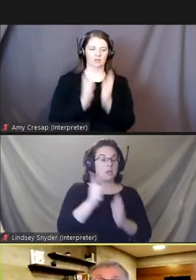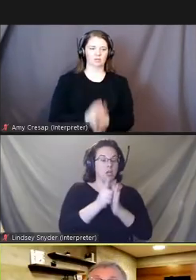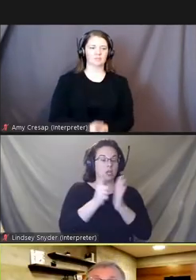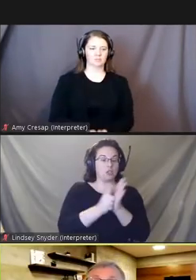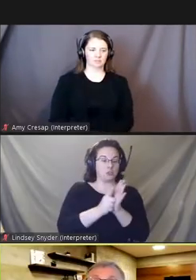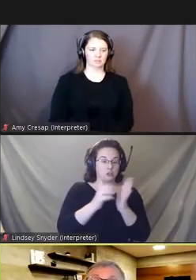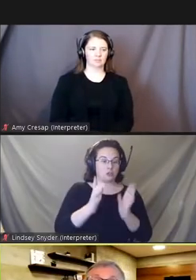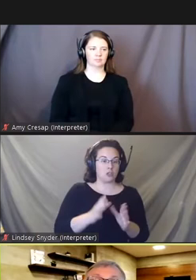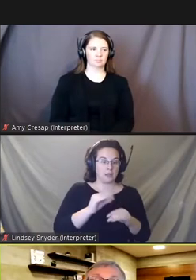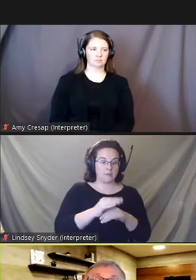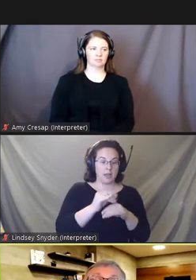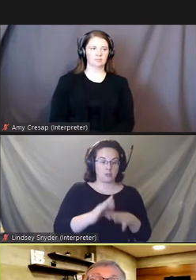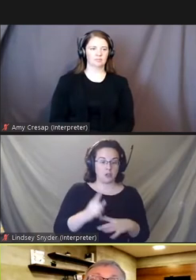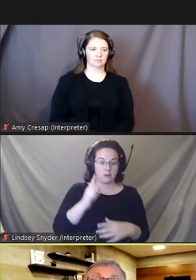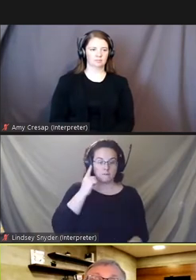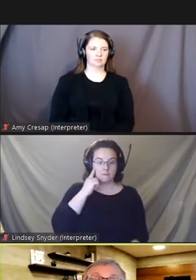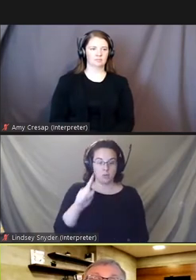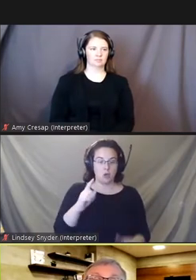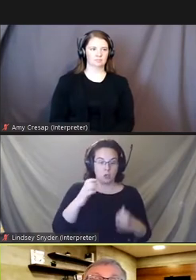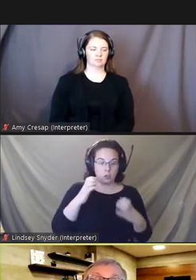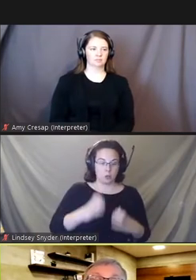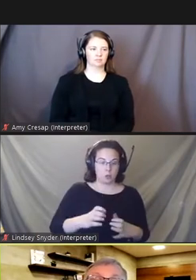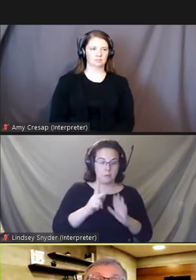for the Consumer Policy Division